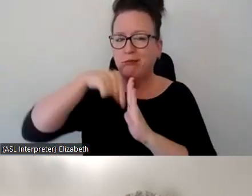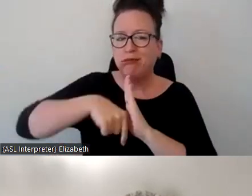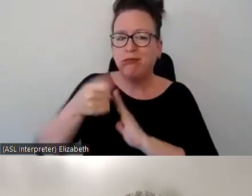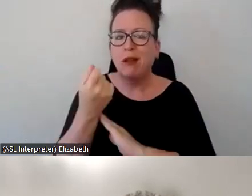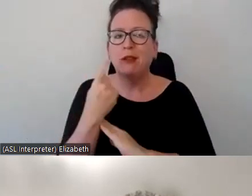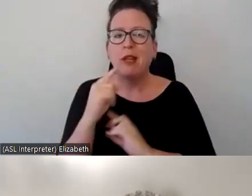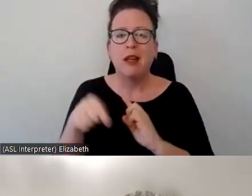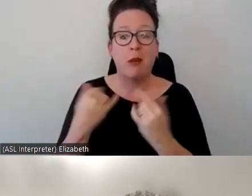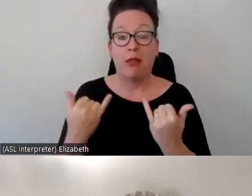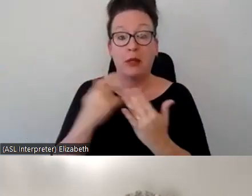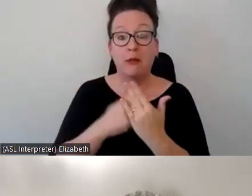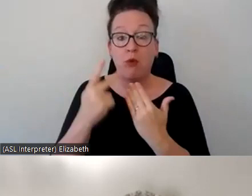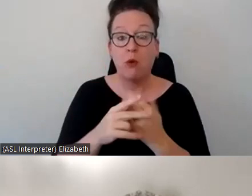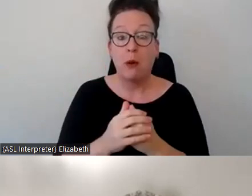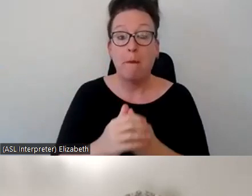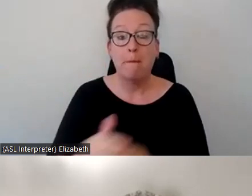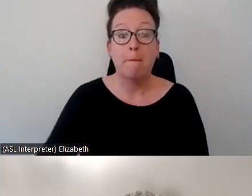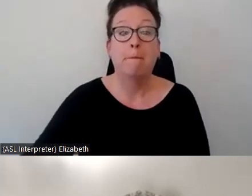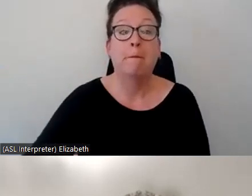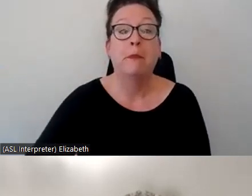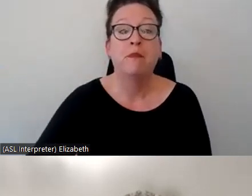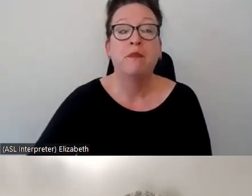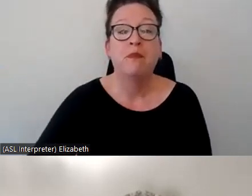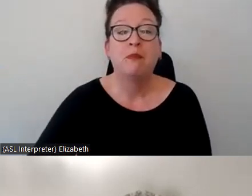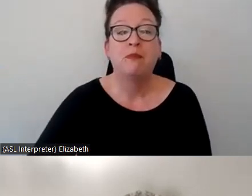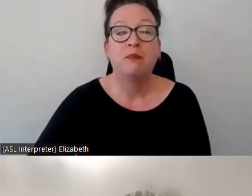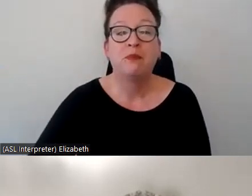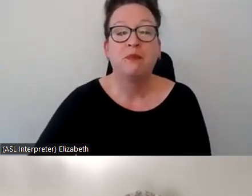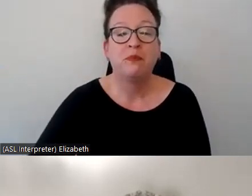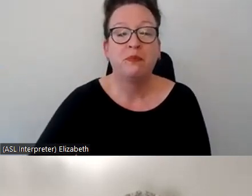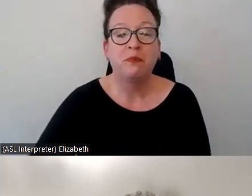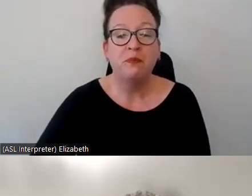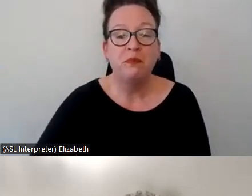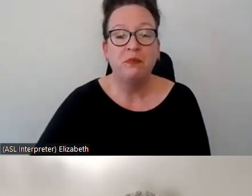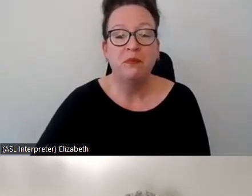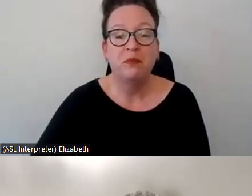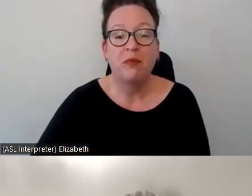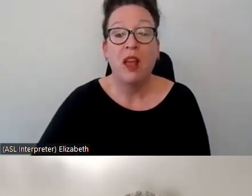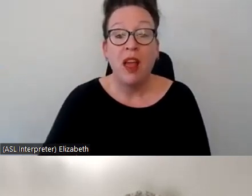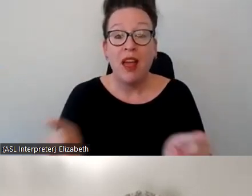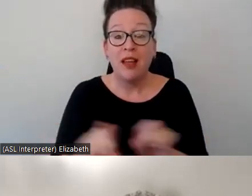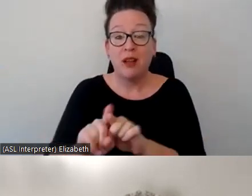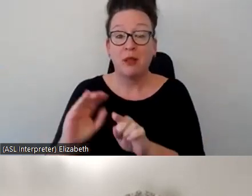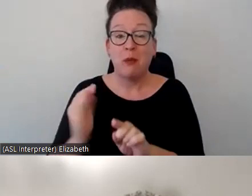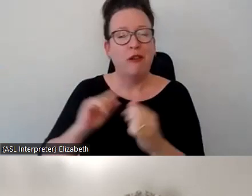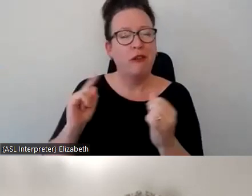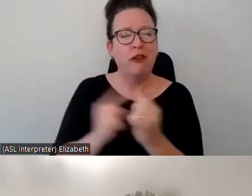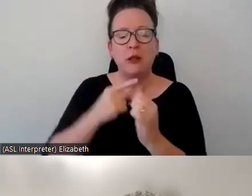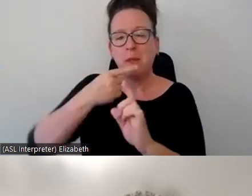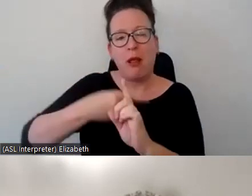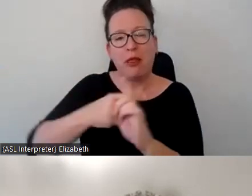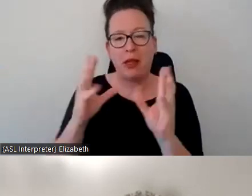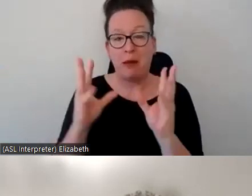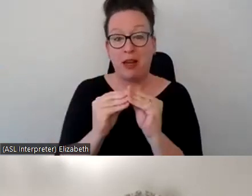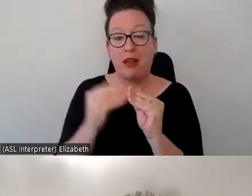on in this program. And it is the first monthly meeting of our Connecting Youth series. So this is gonna be, let's see,